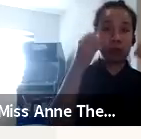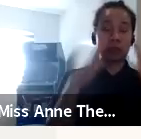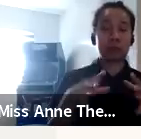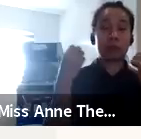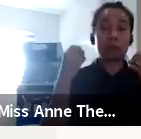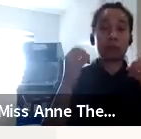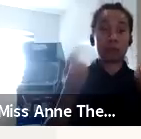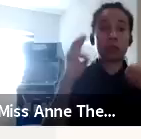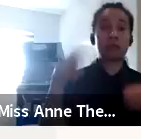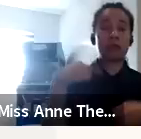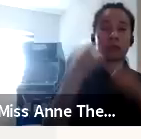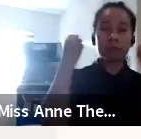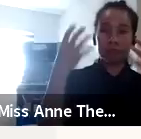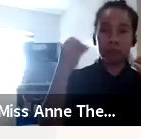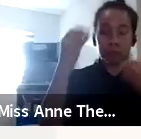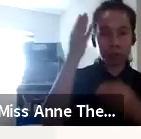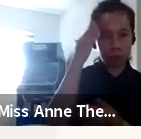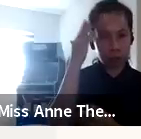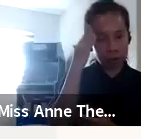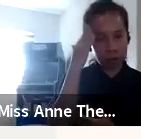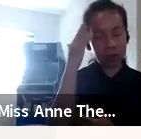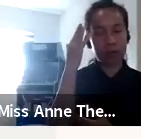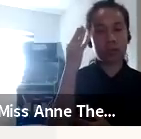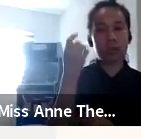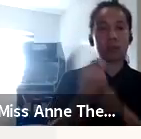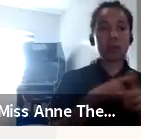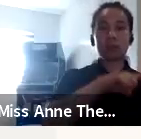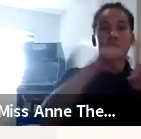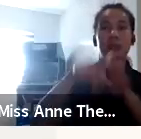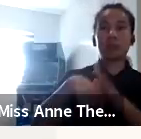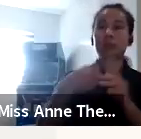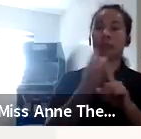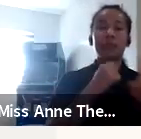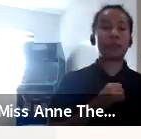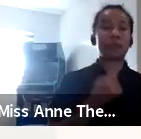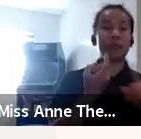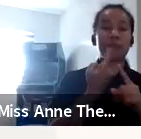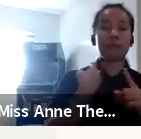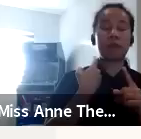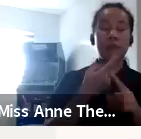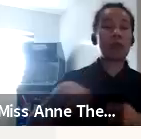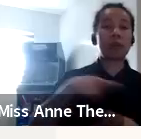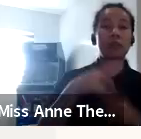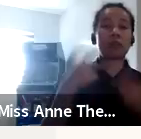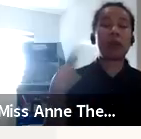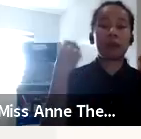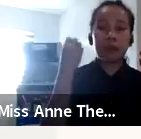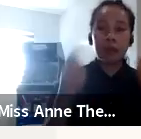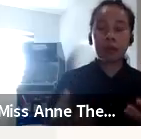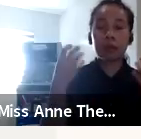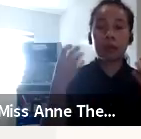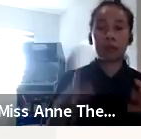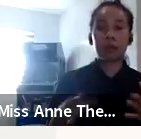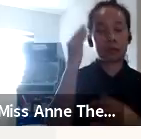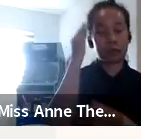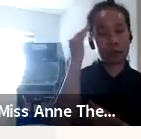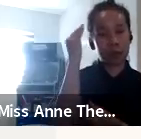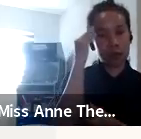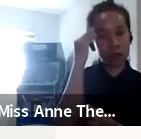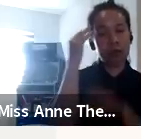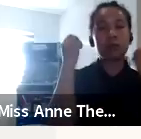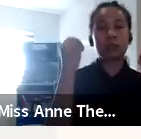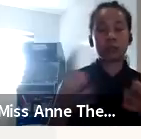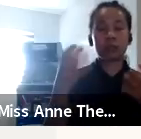of knowledge, a lot of wisdom from different sources for us to have a lot of knowledge, a lot